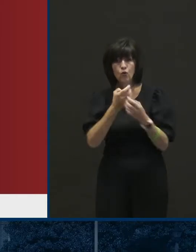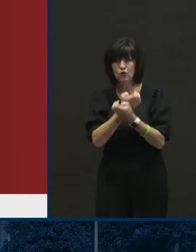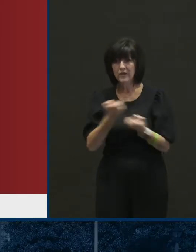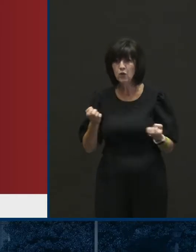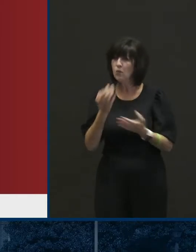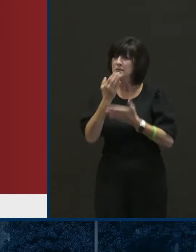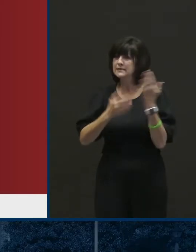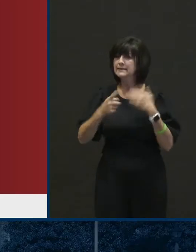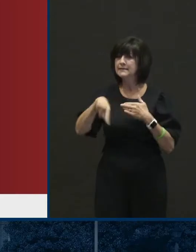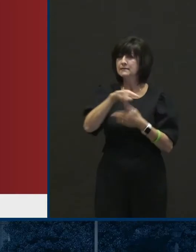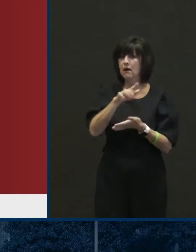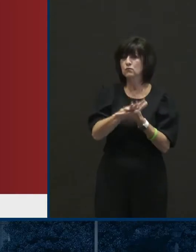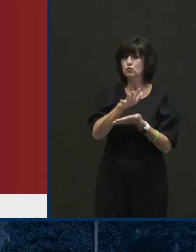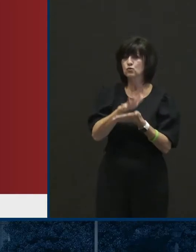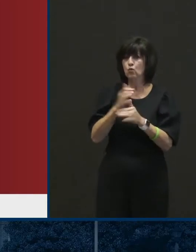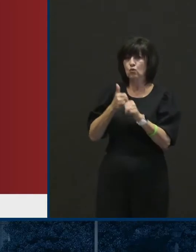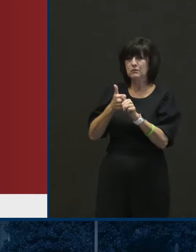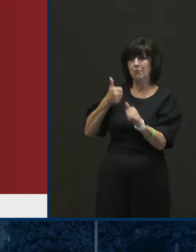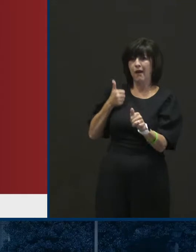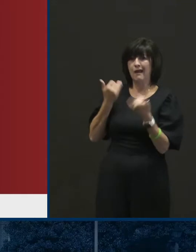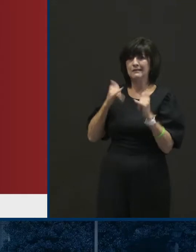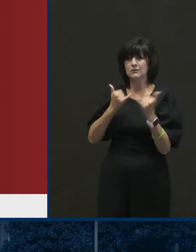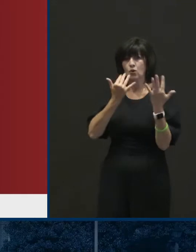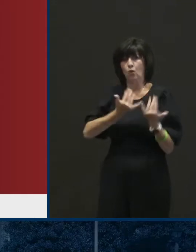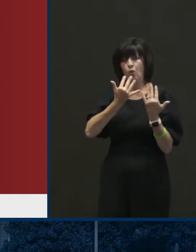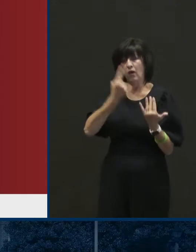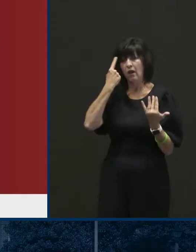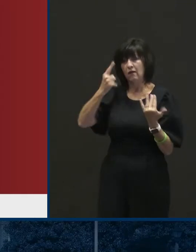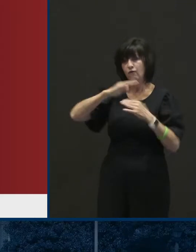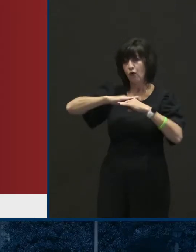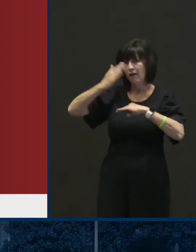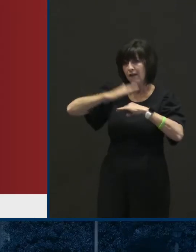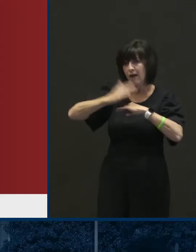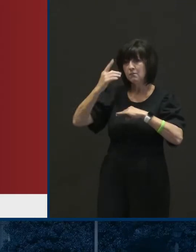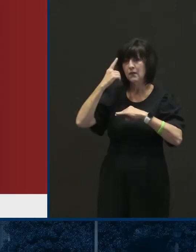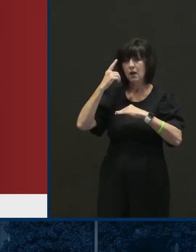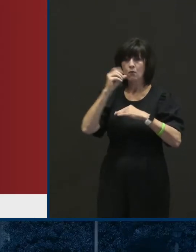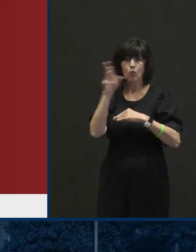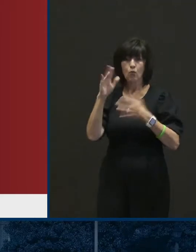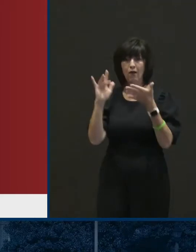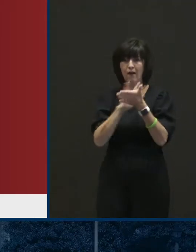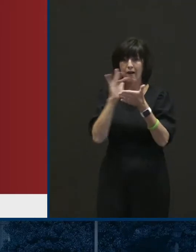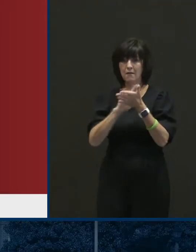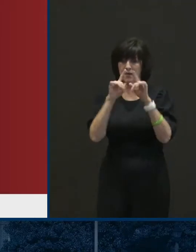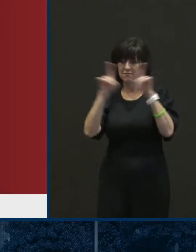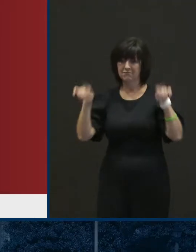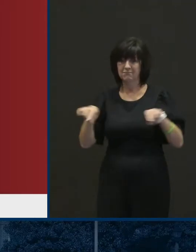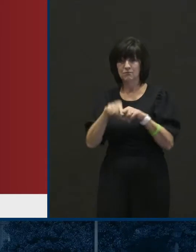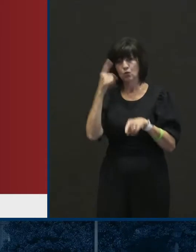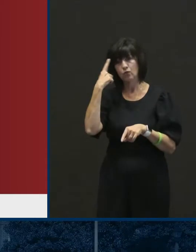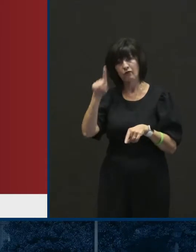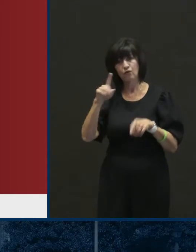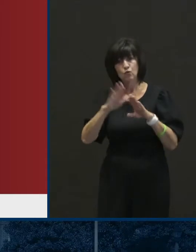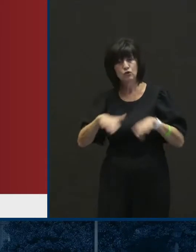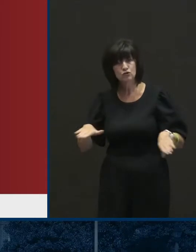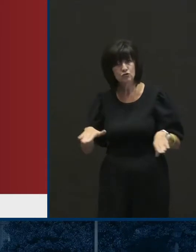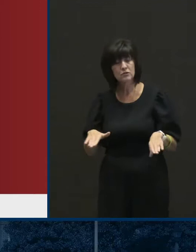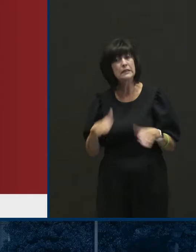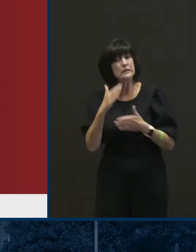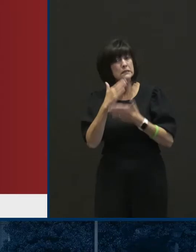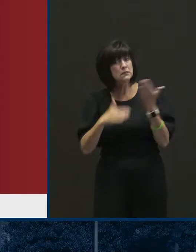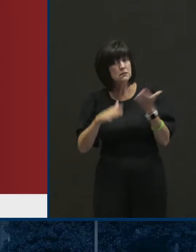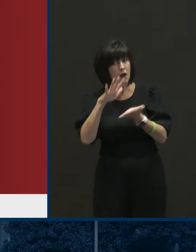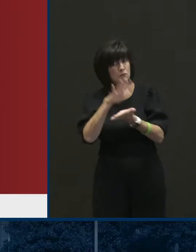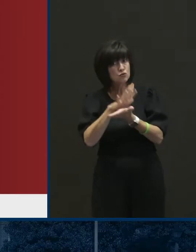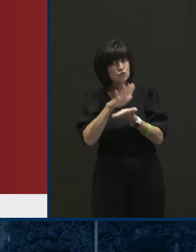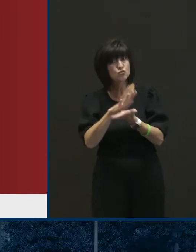along there, getting some good experience from those school districts that are in a hybrid model, some students in the classroom, some